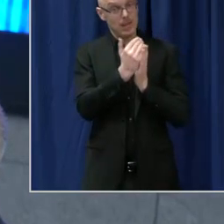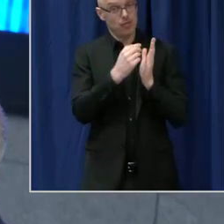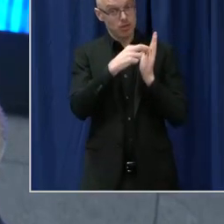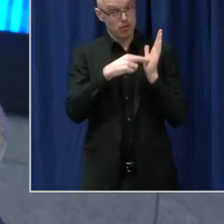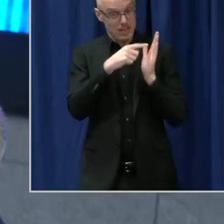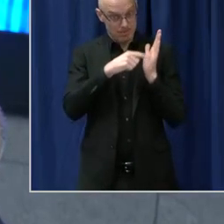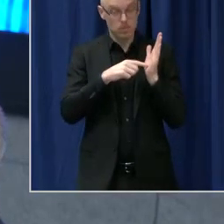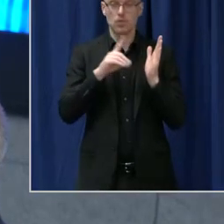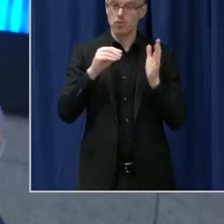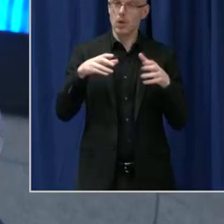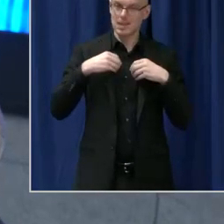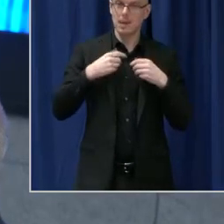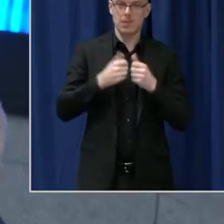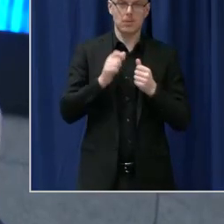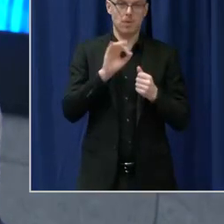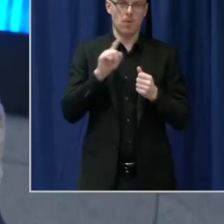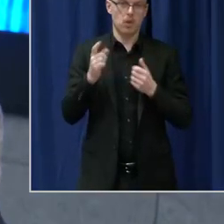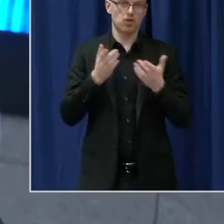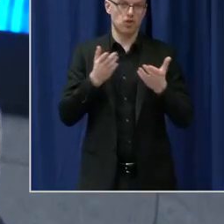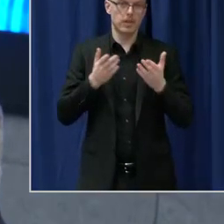accept text to 911 service.